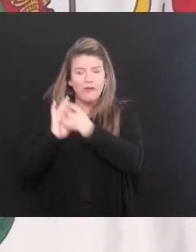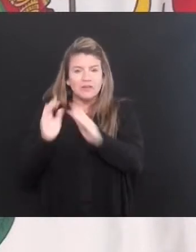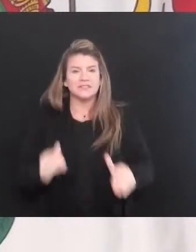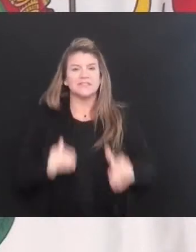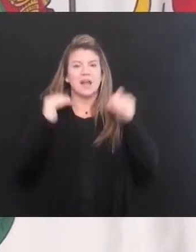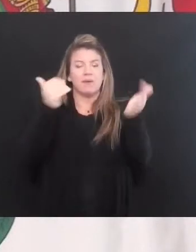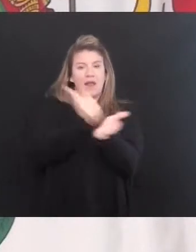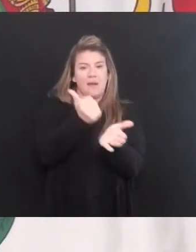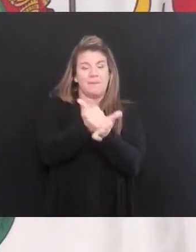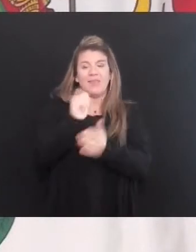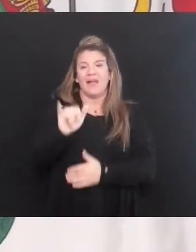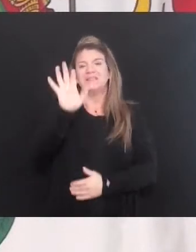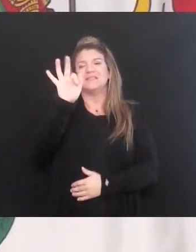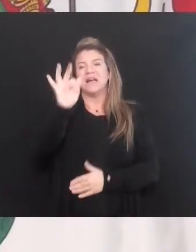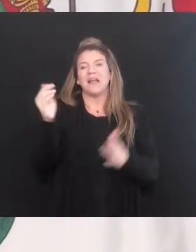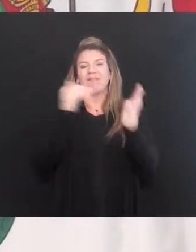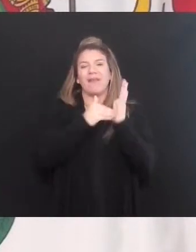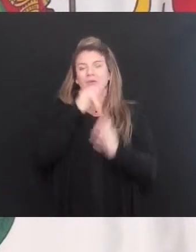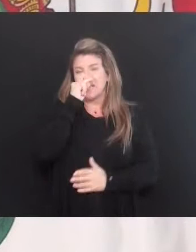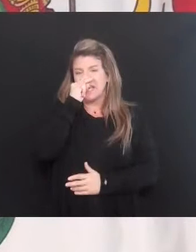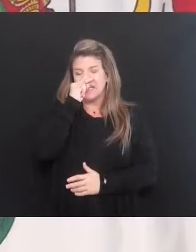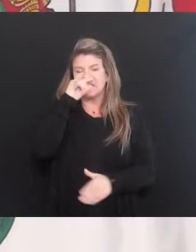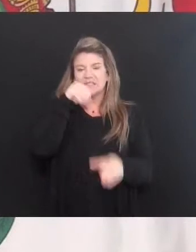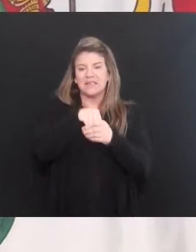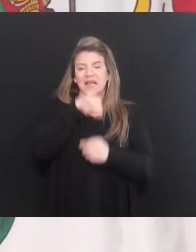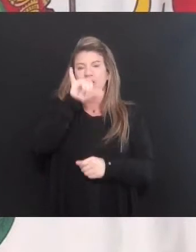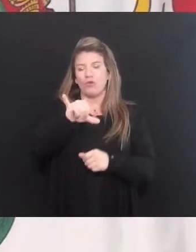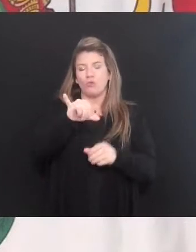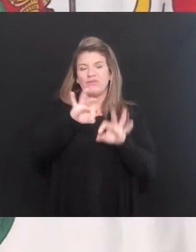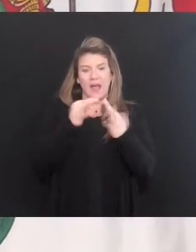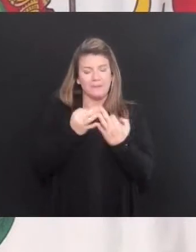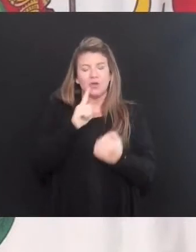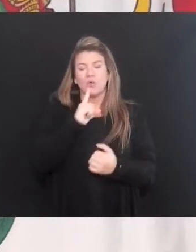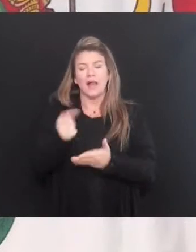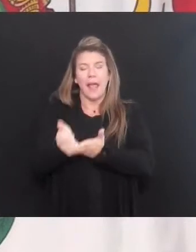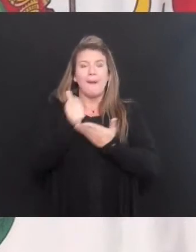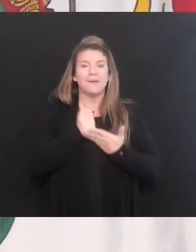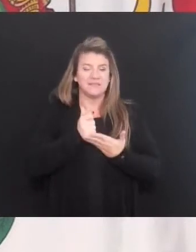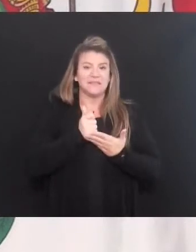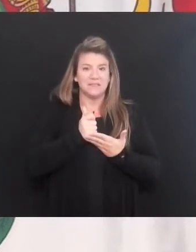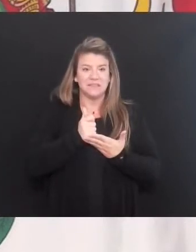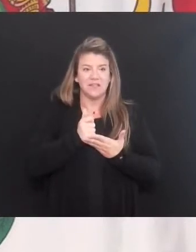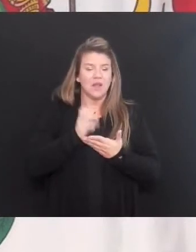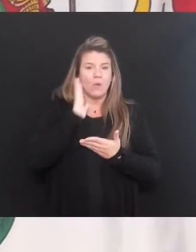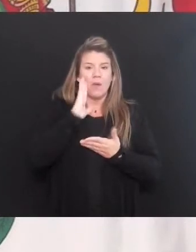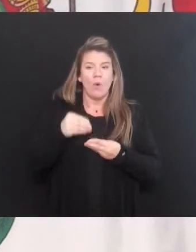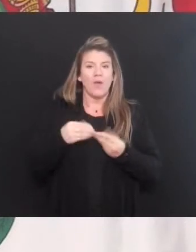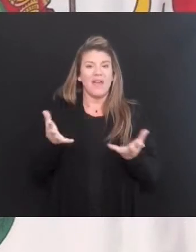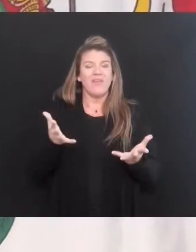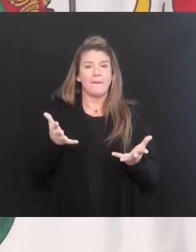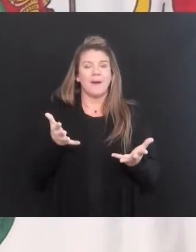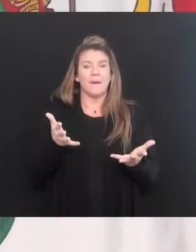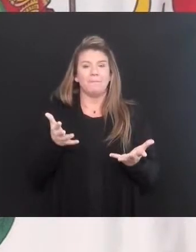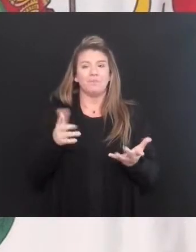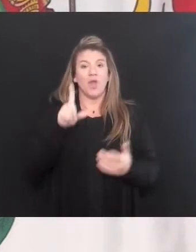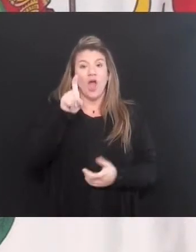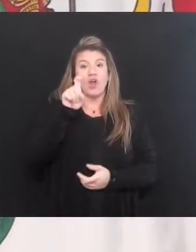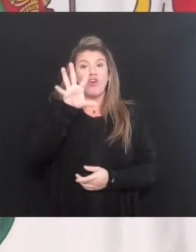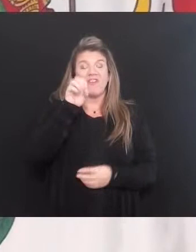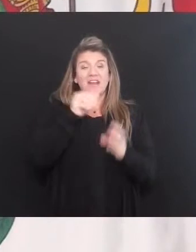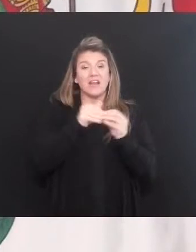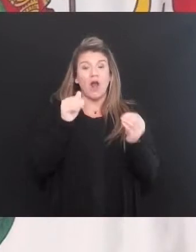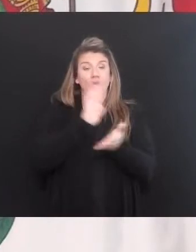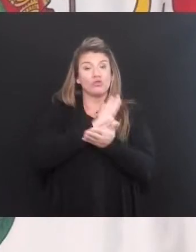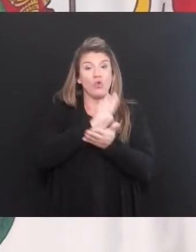That's 19,000 kids in those grandfamilies, and they can really help us. And we'll give them this,